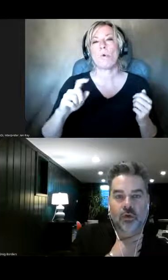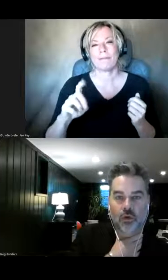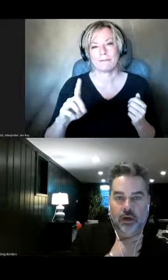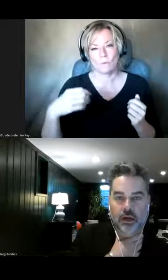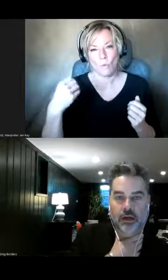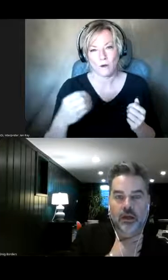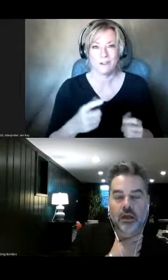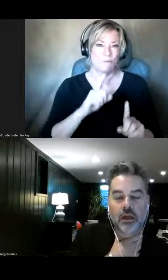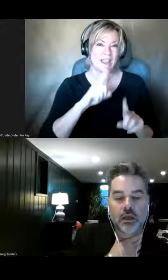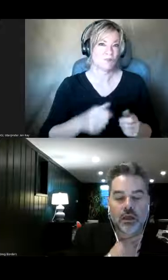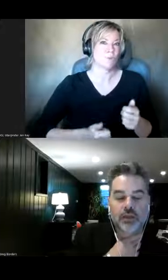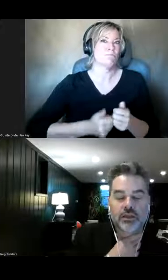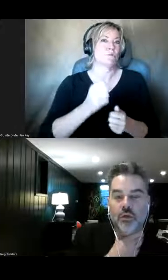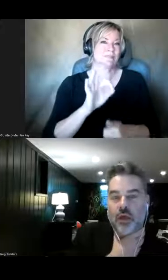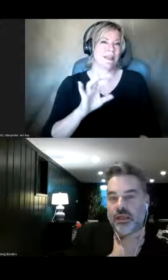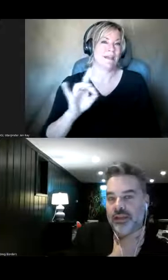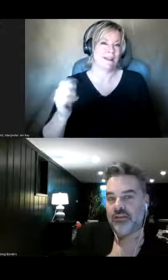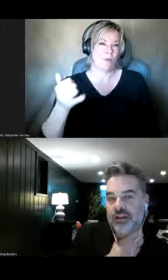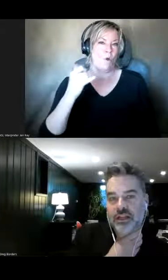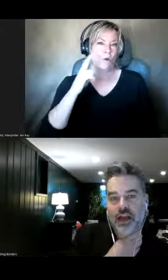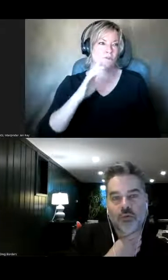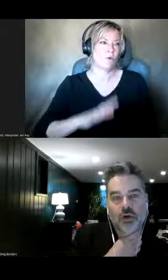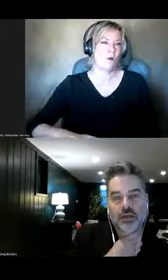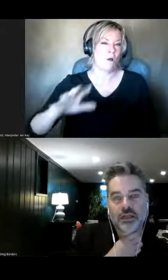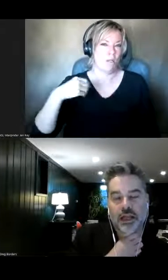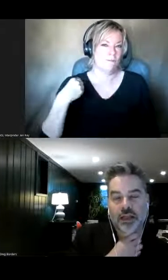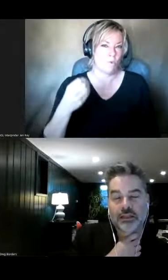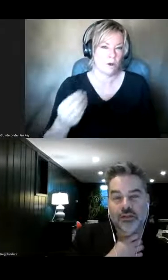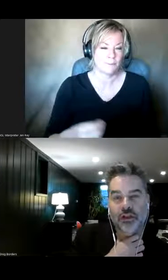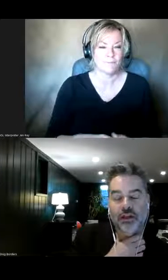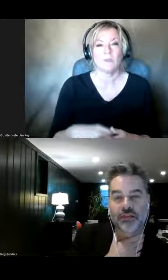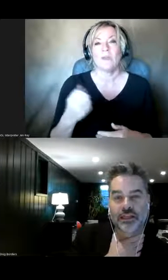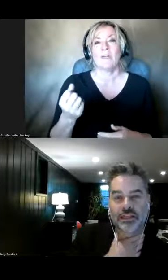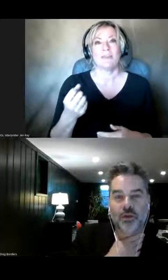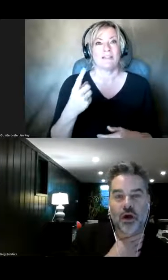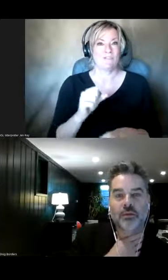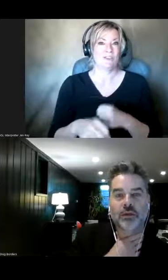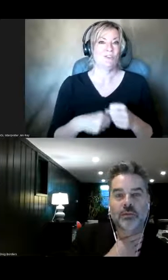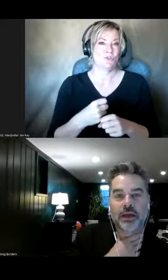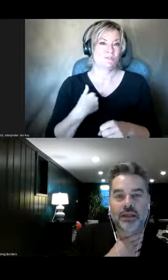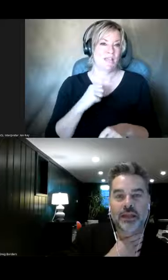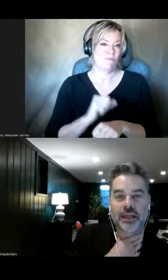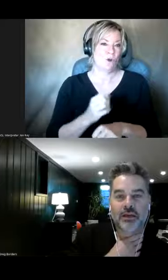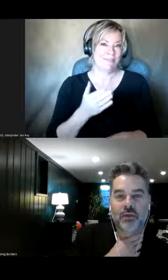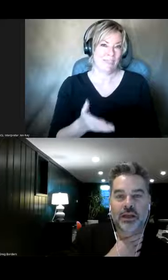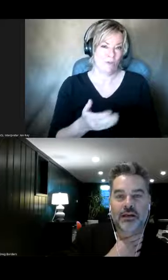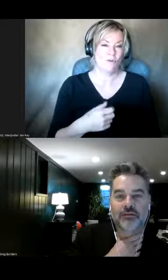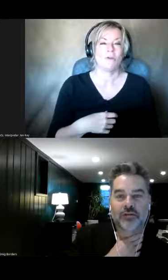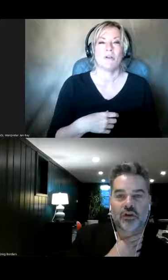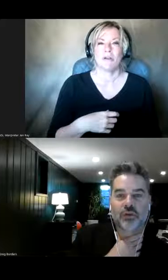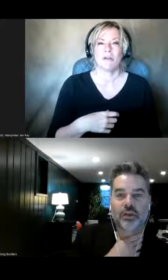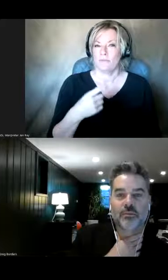988 for Oregon. So in the 11 years that I've worked at Lines for Life, this has probably been the thing that